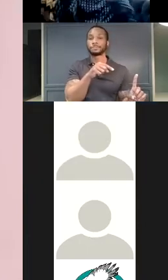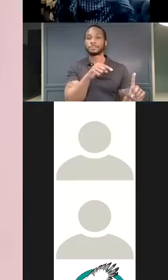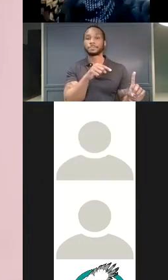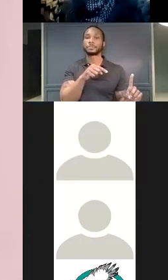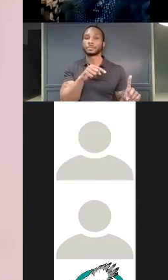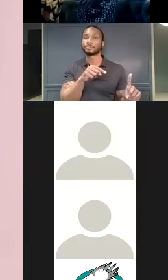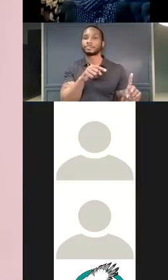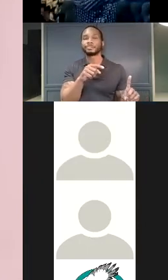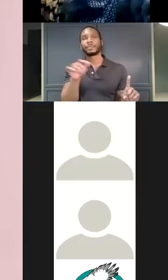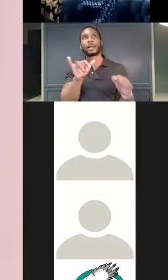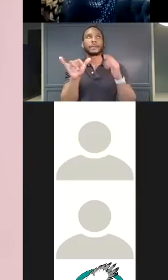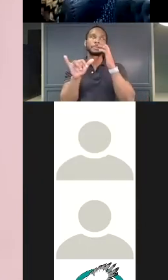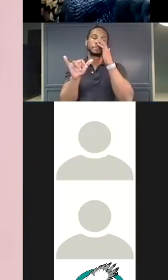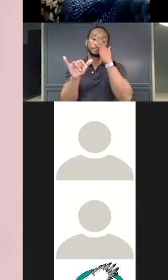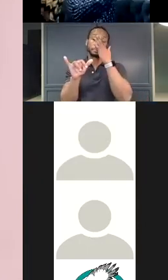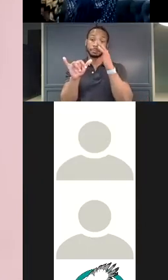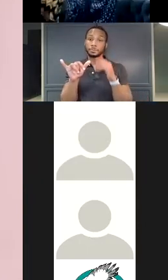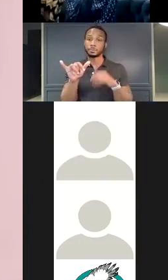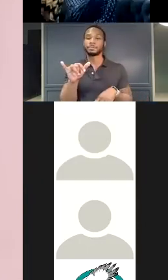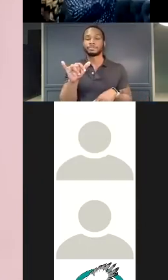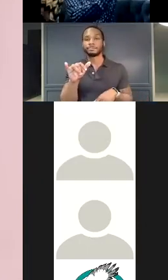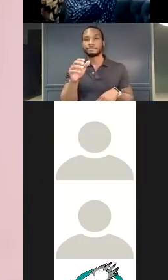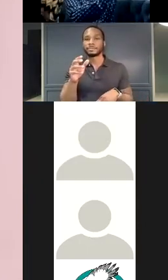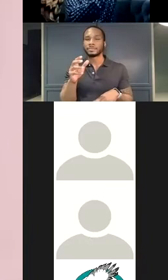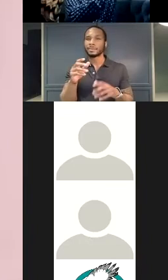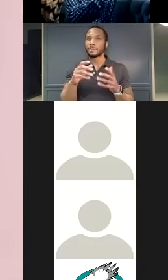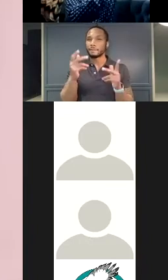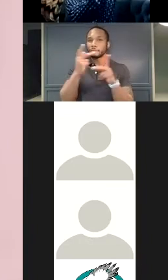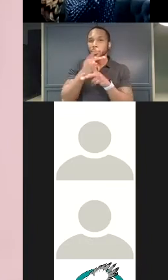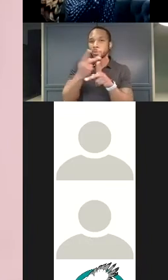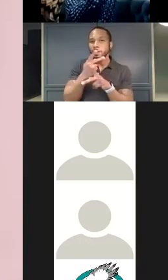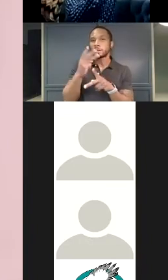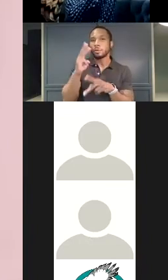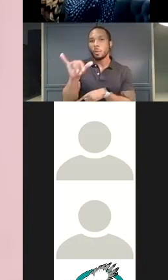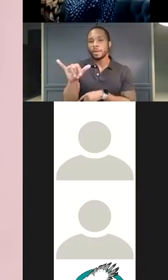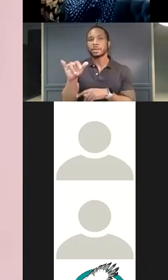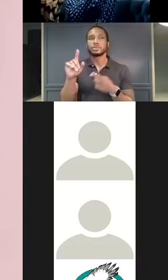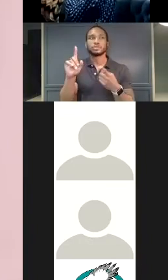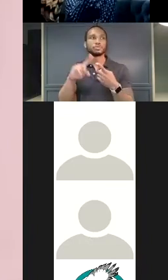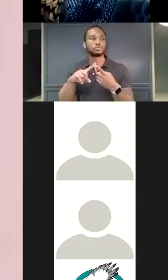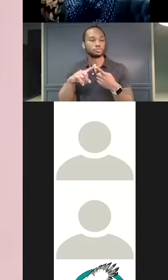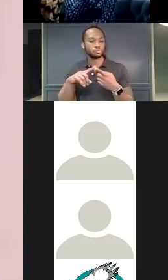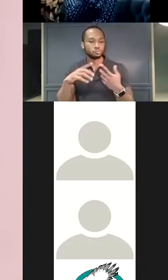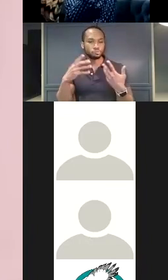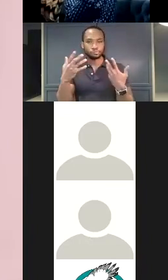just like not dealing, like finding a way to